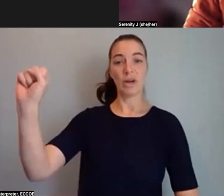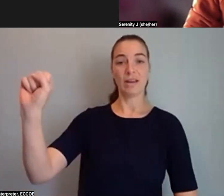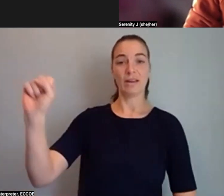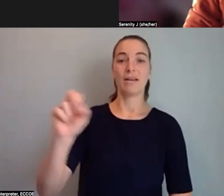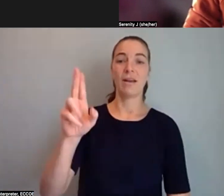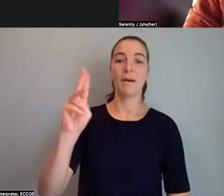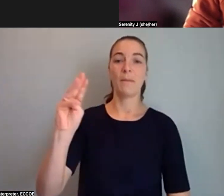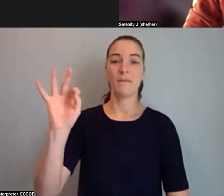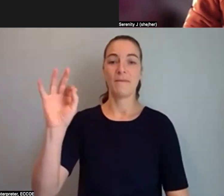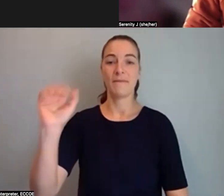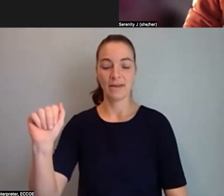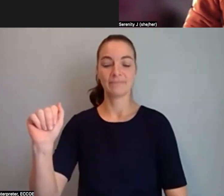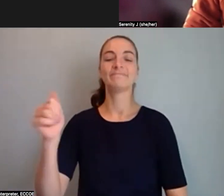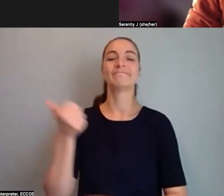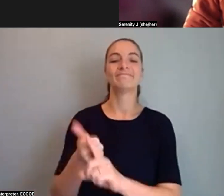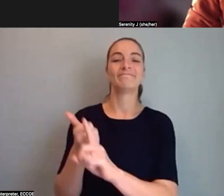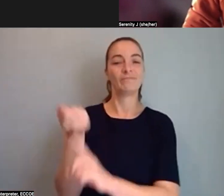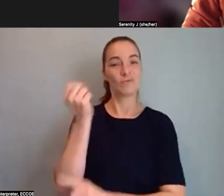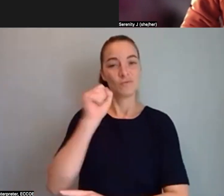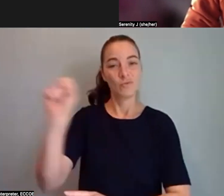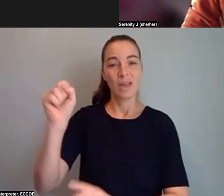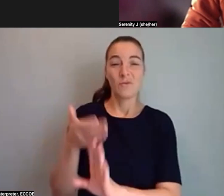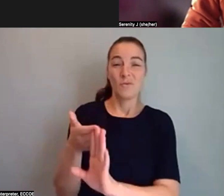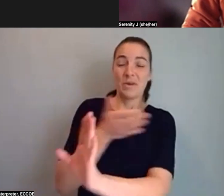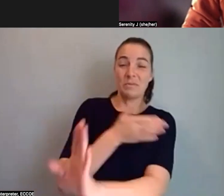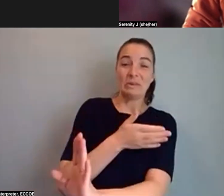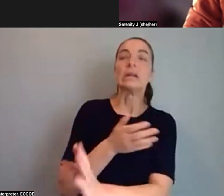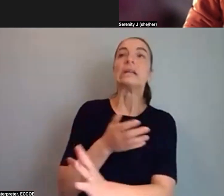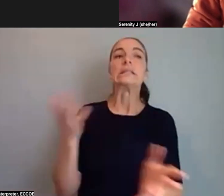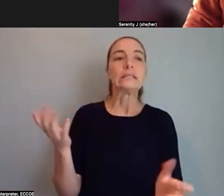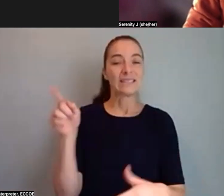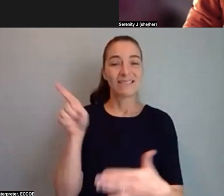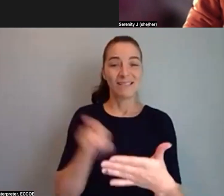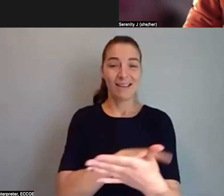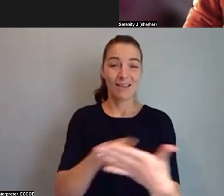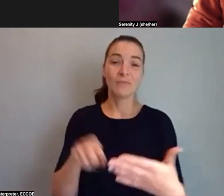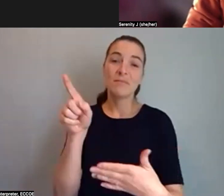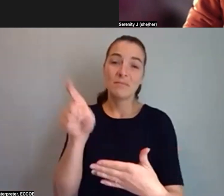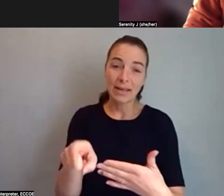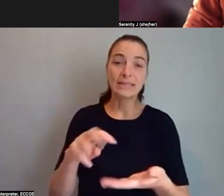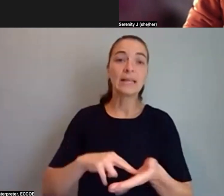was able to make time in her demanding schedule to return back to us today.